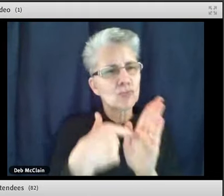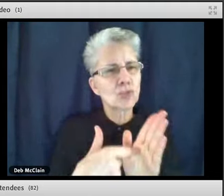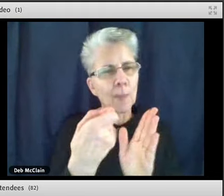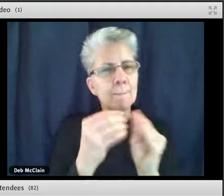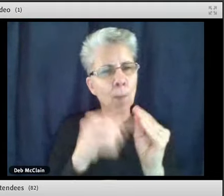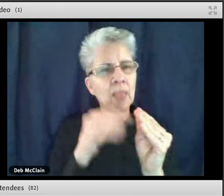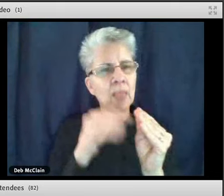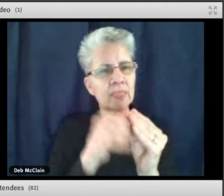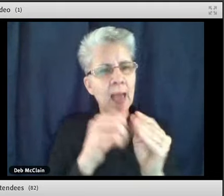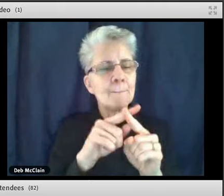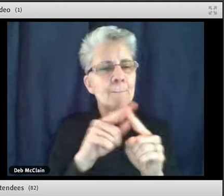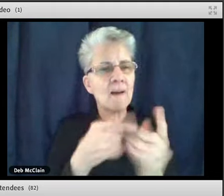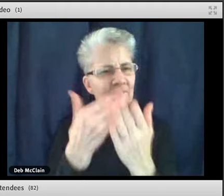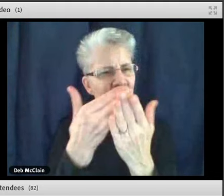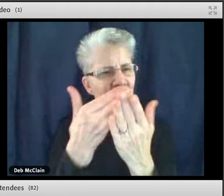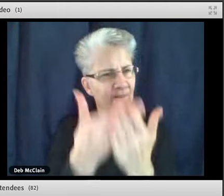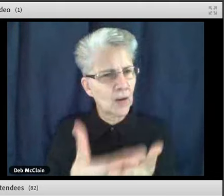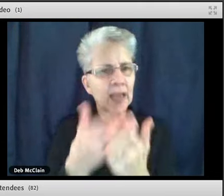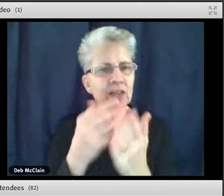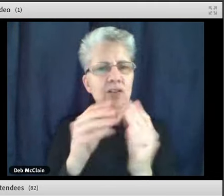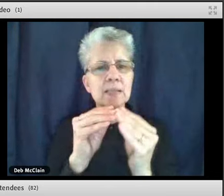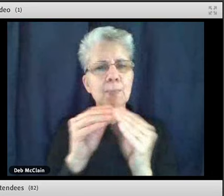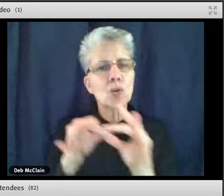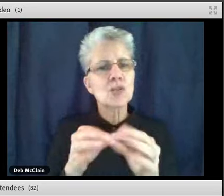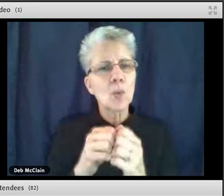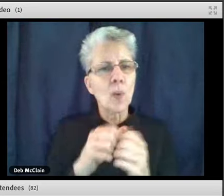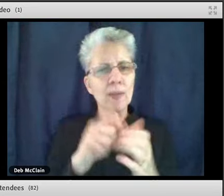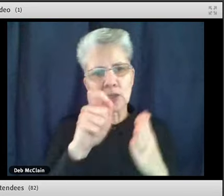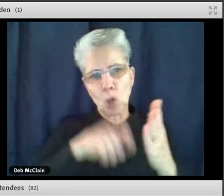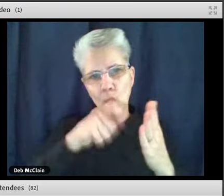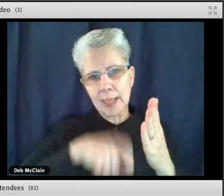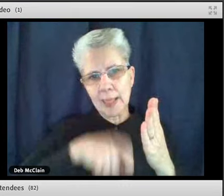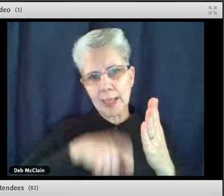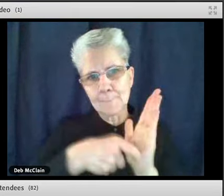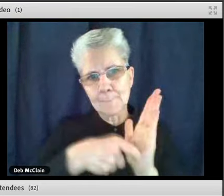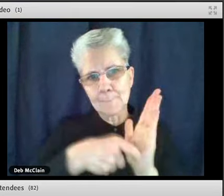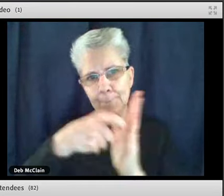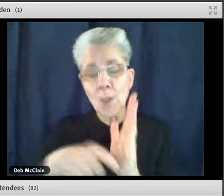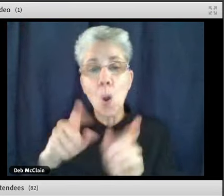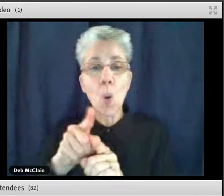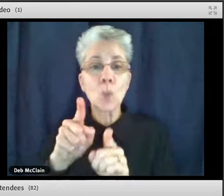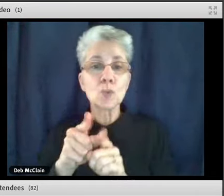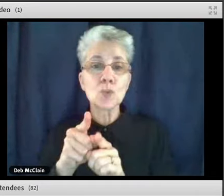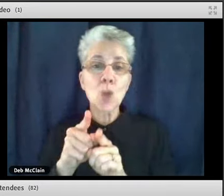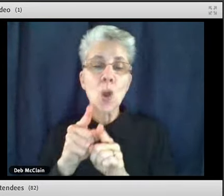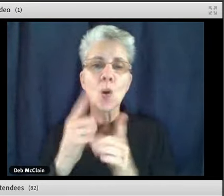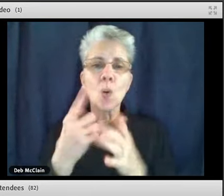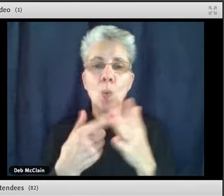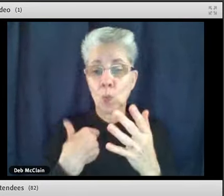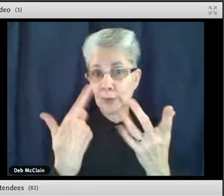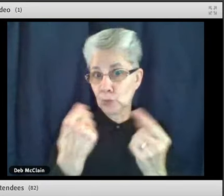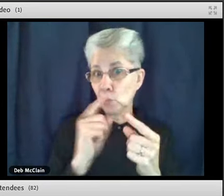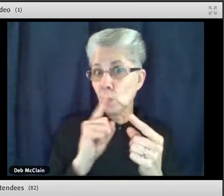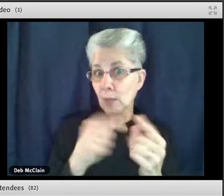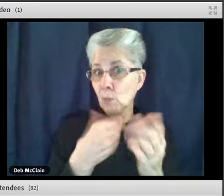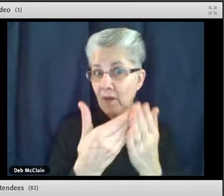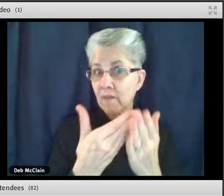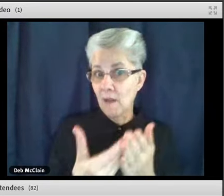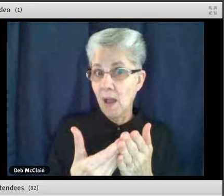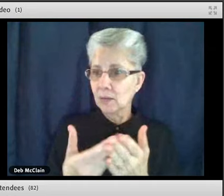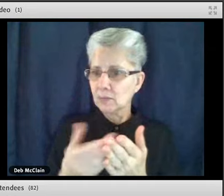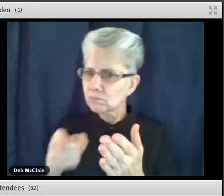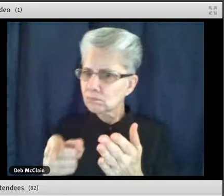This has been the latest thing that librarians have had to address, although we've addressed fake news and fake resources